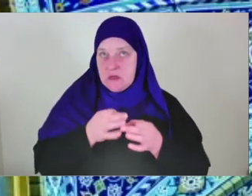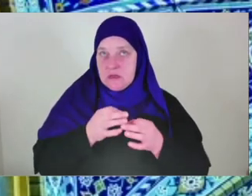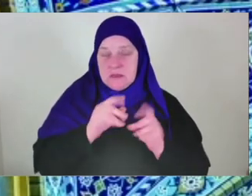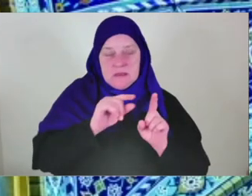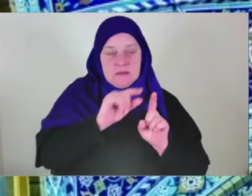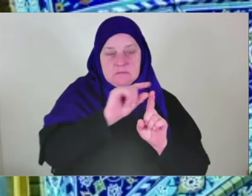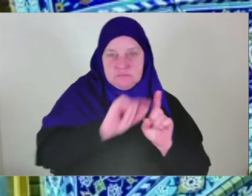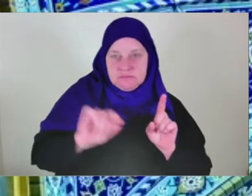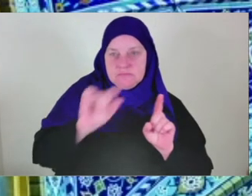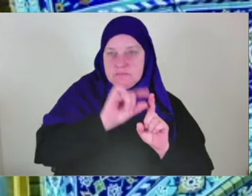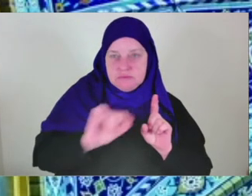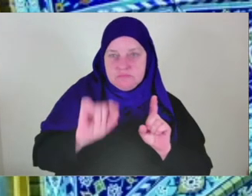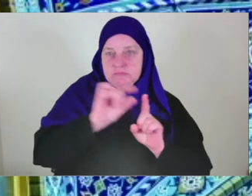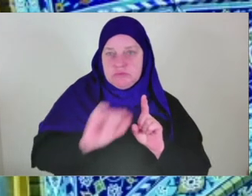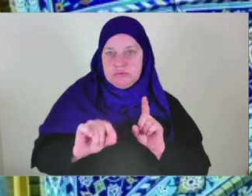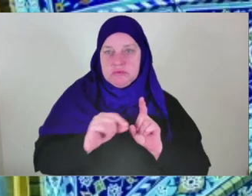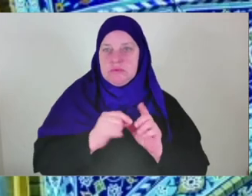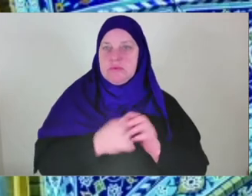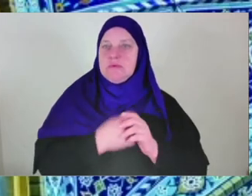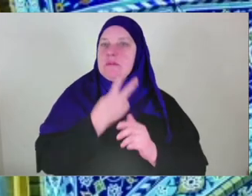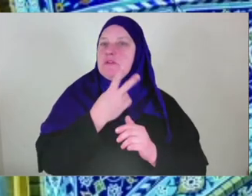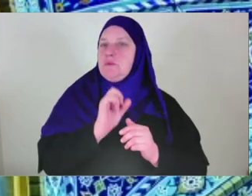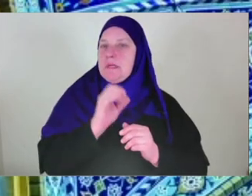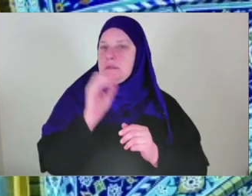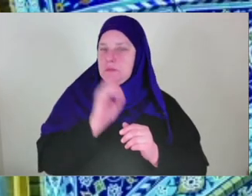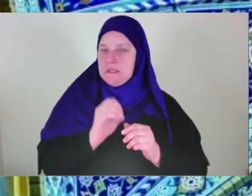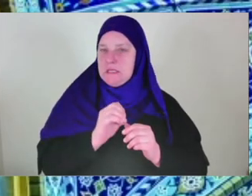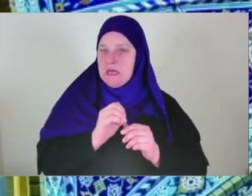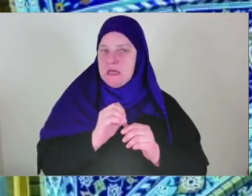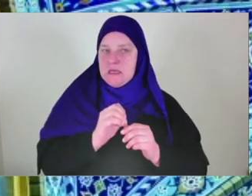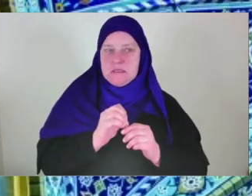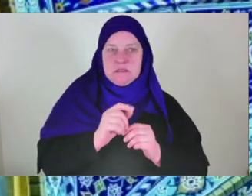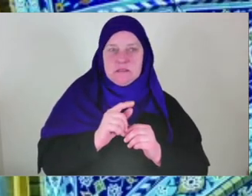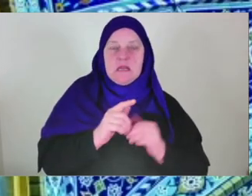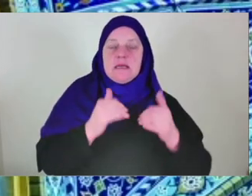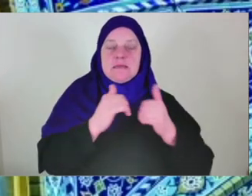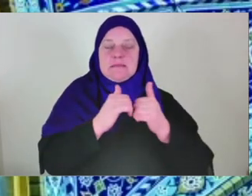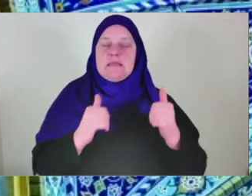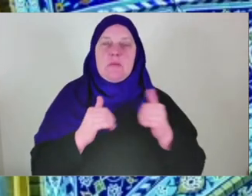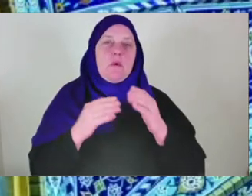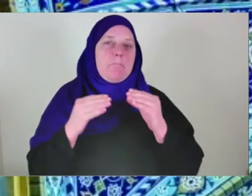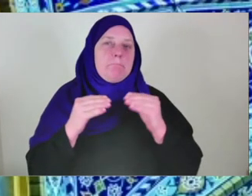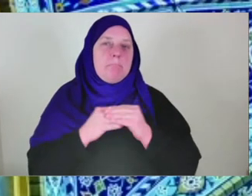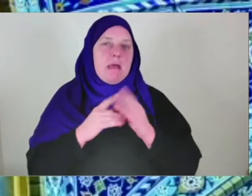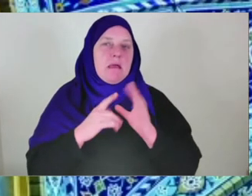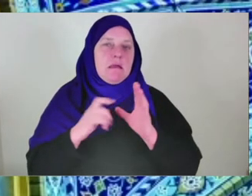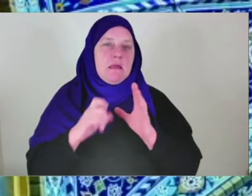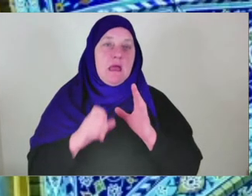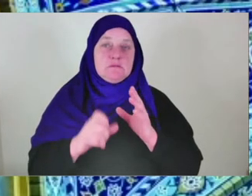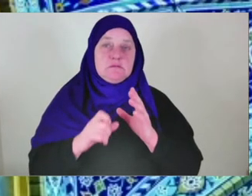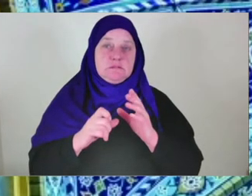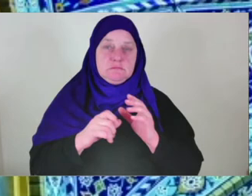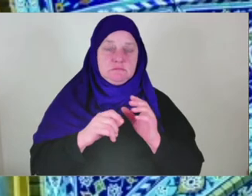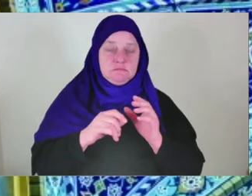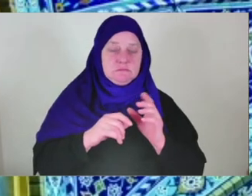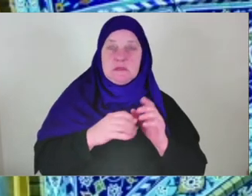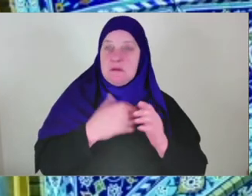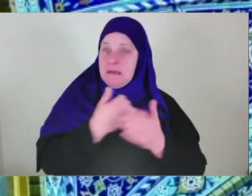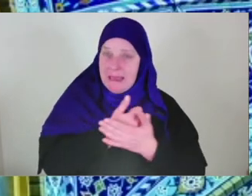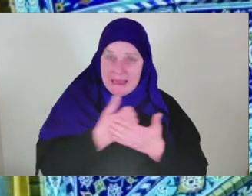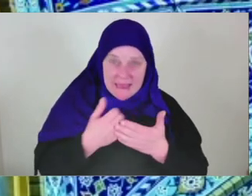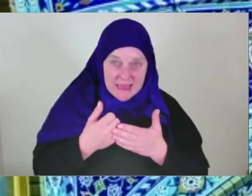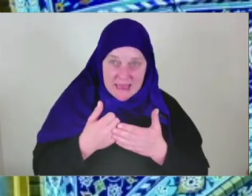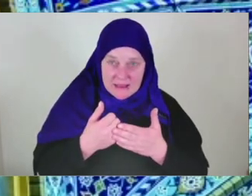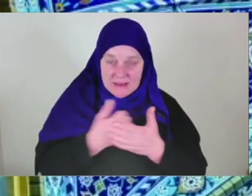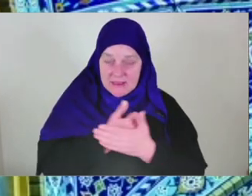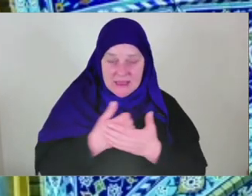certain individuals, they have another account. You can call it khums offset account. And drop that money, just withdraw